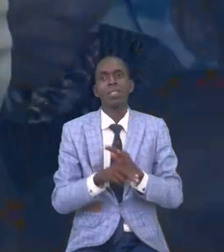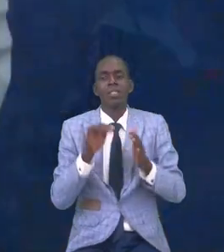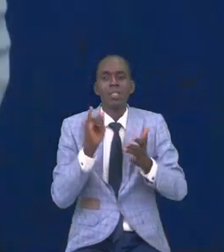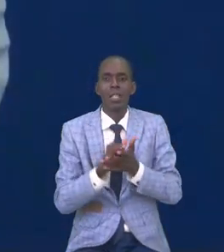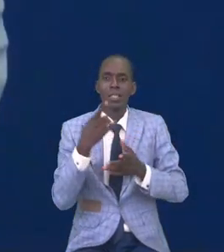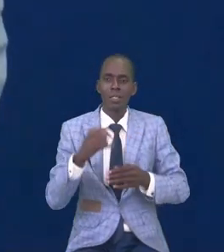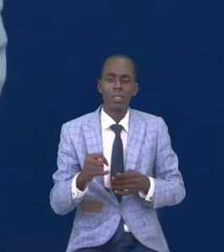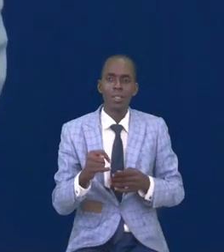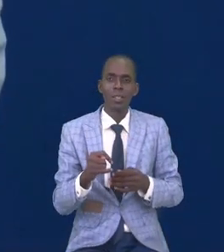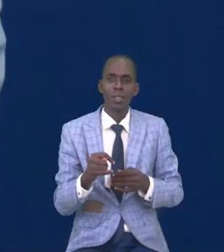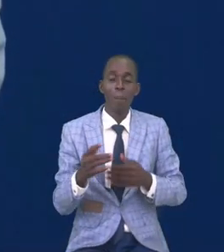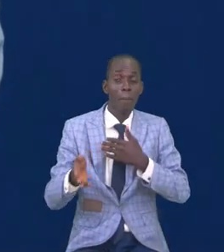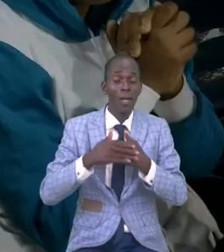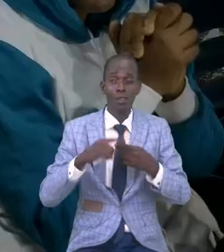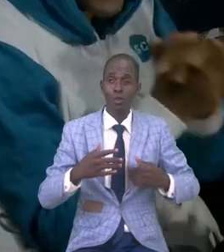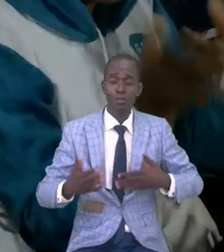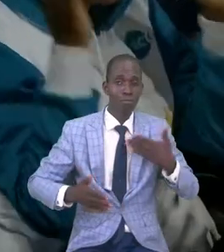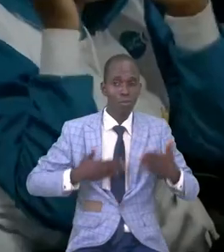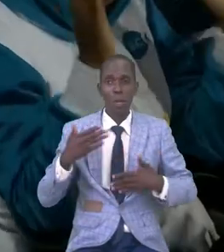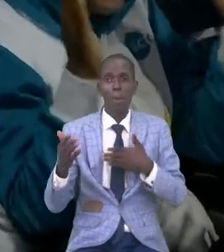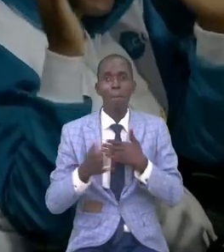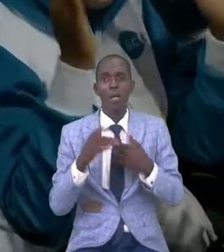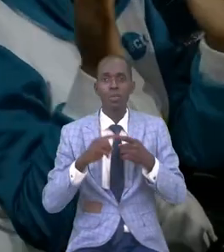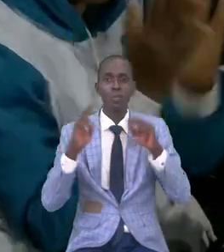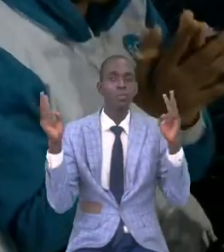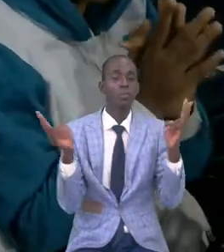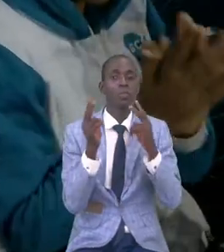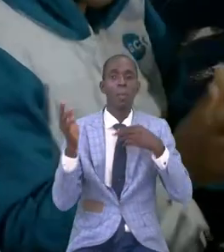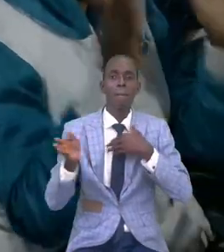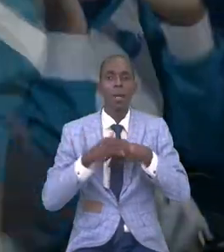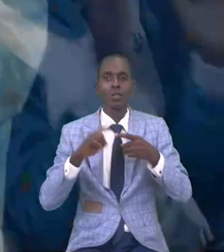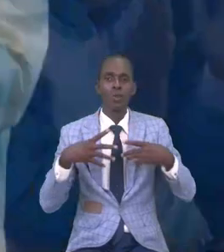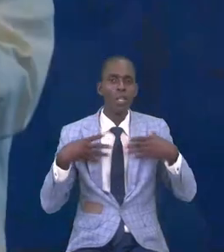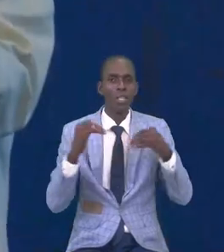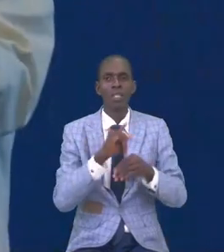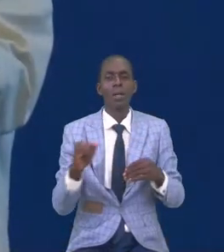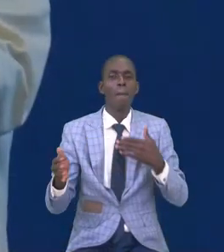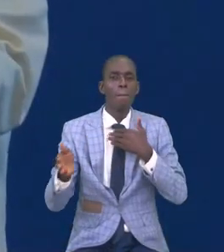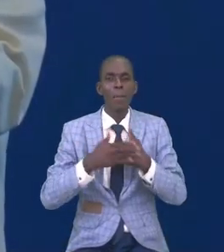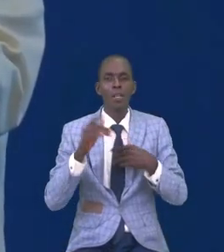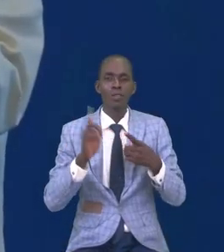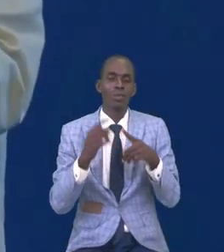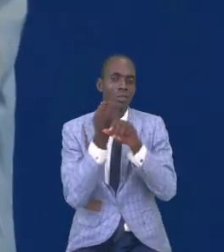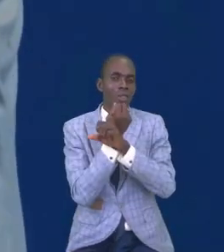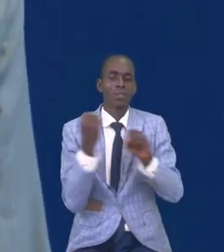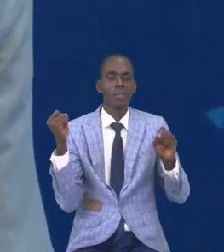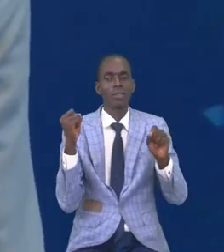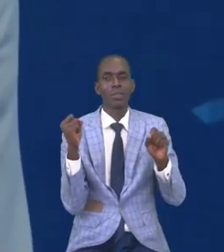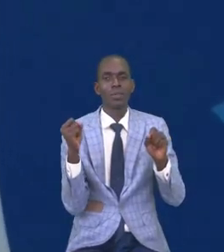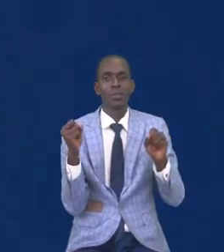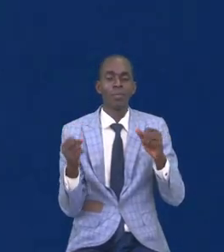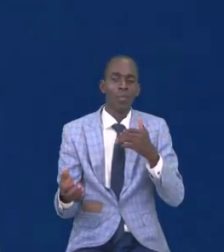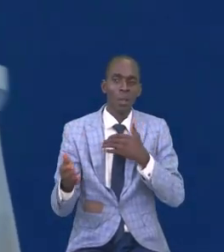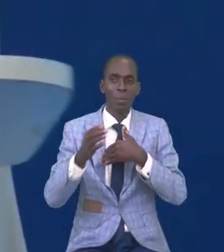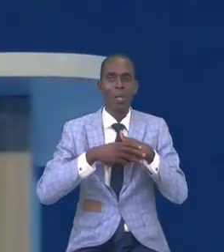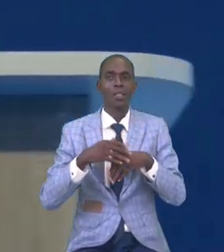joy. Back to victory. Back to healing. Back to salvation.